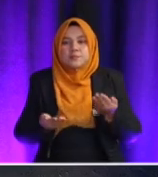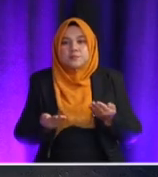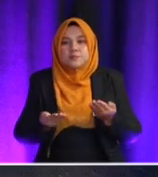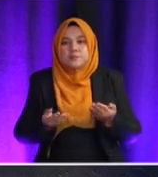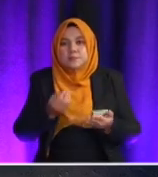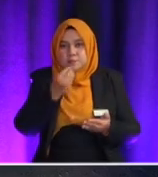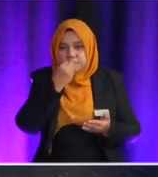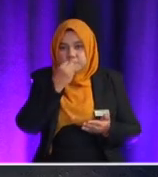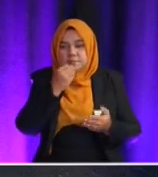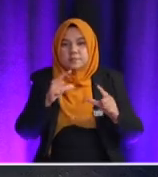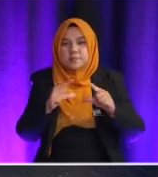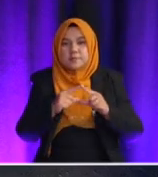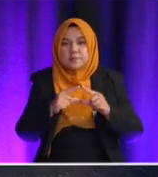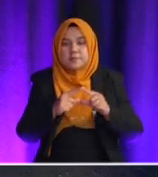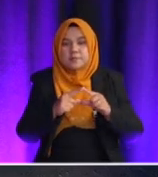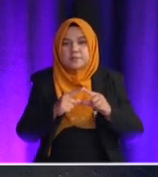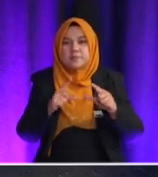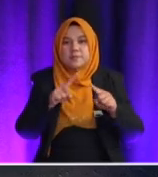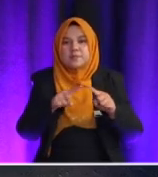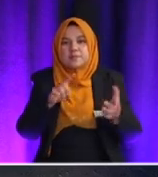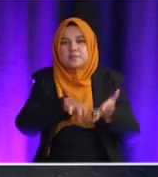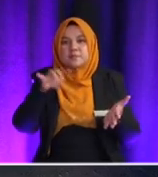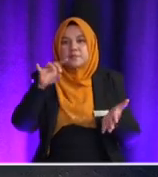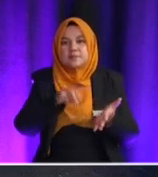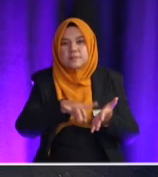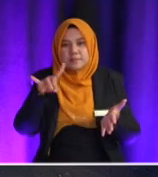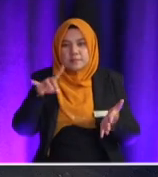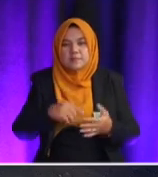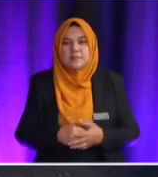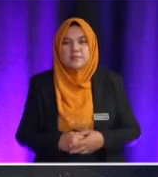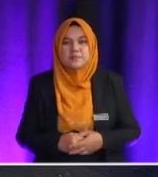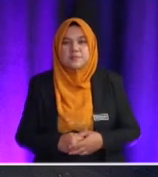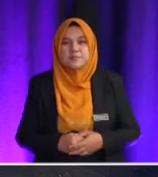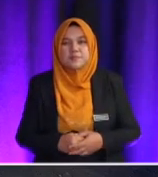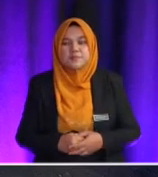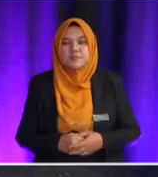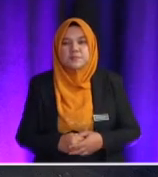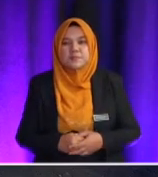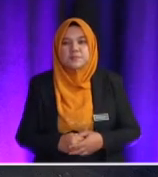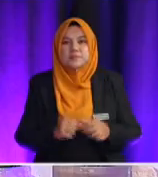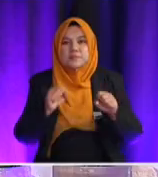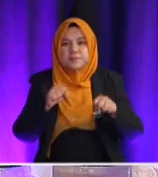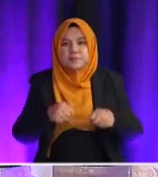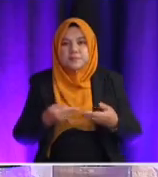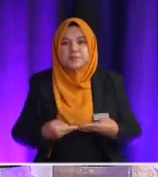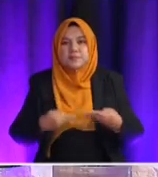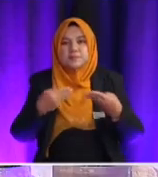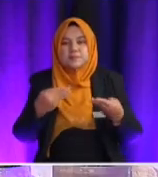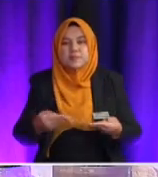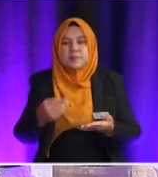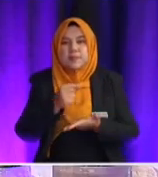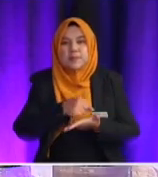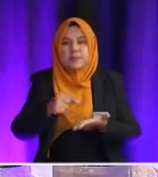nasi lemak but regularly. Yeah. Thank you so much for that advice, Irfan. And we should give him a